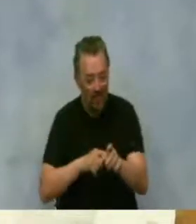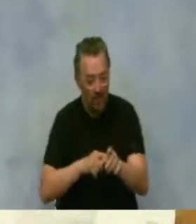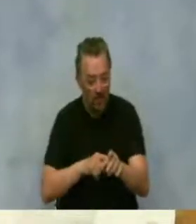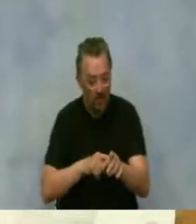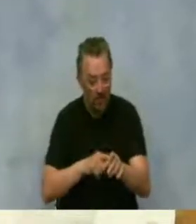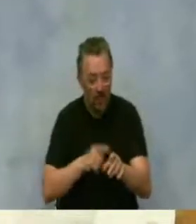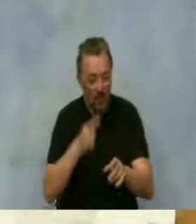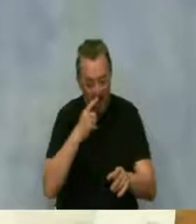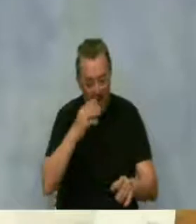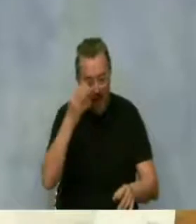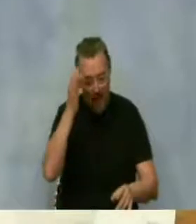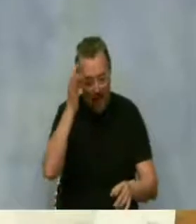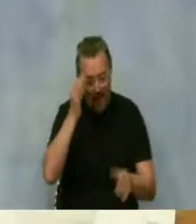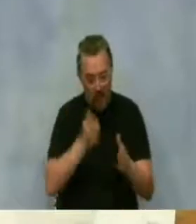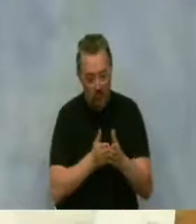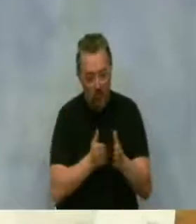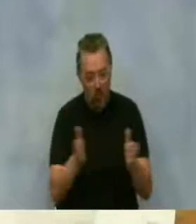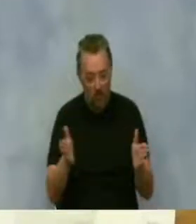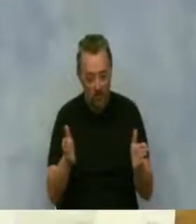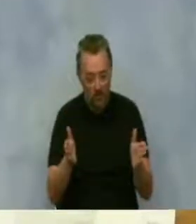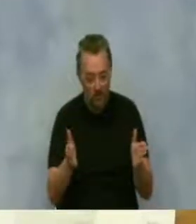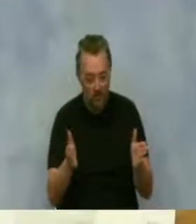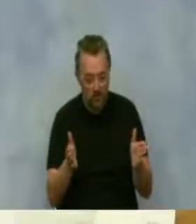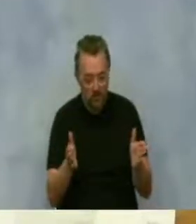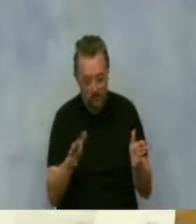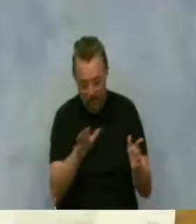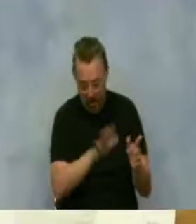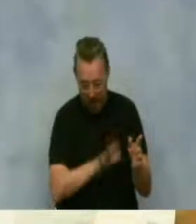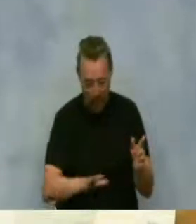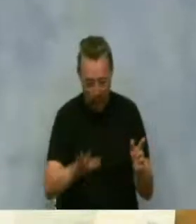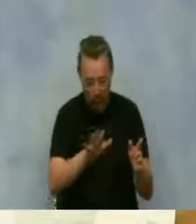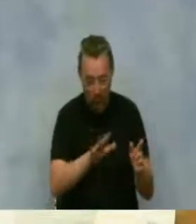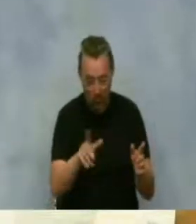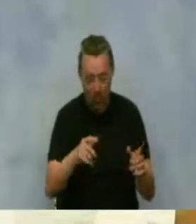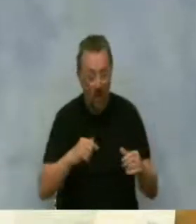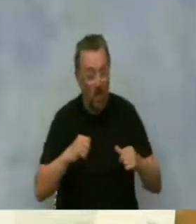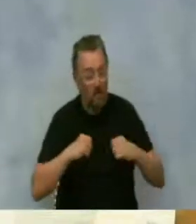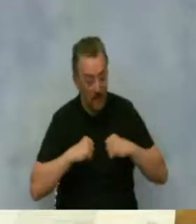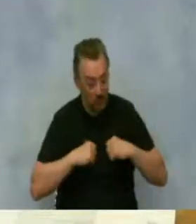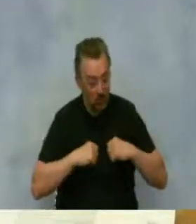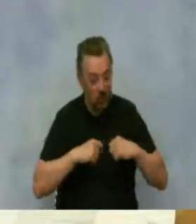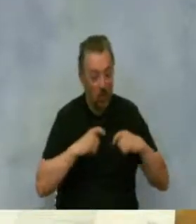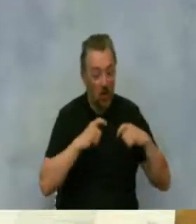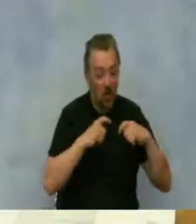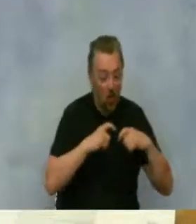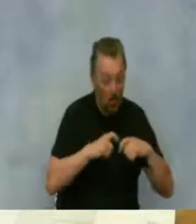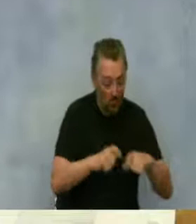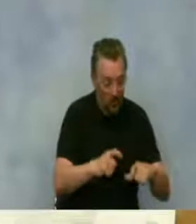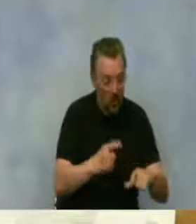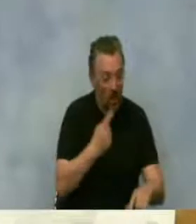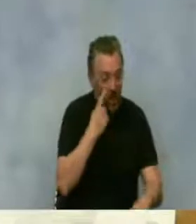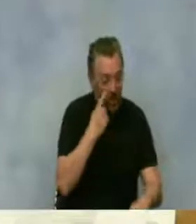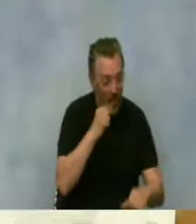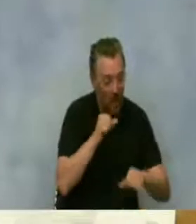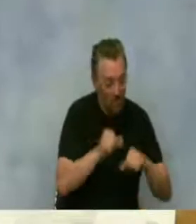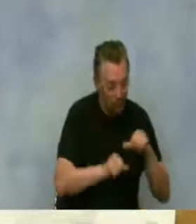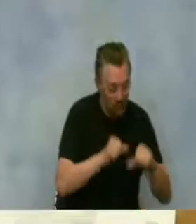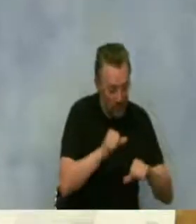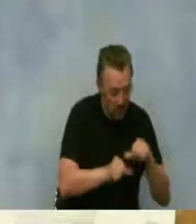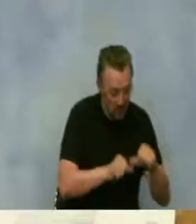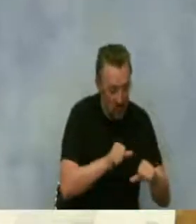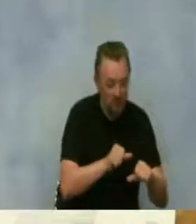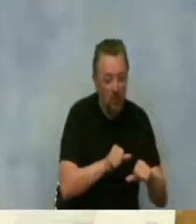average of 6.1%. Would note that managers do continue to follow our procedures as outlined within our